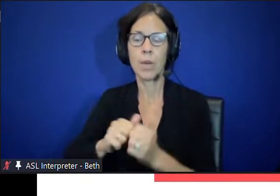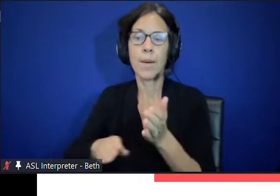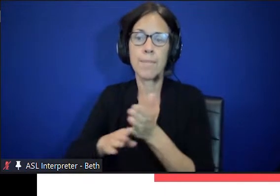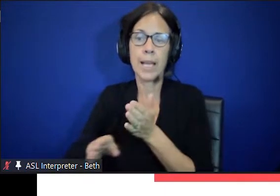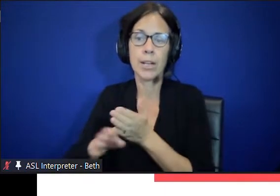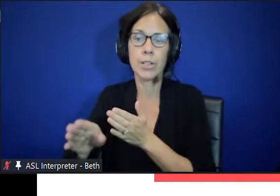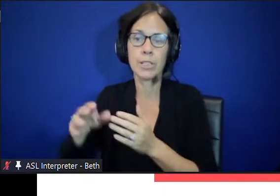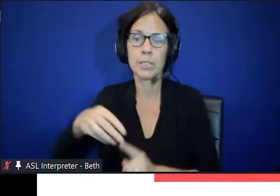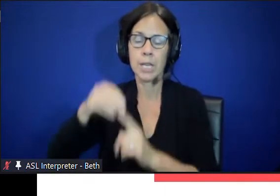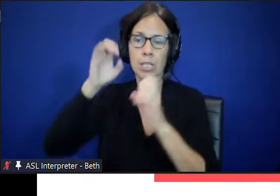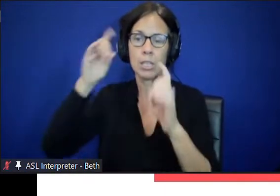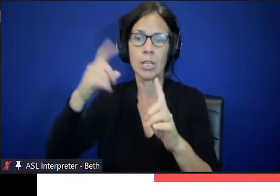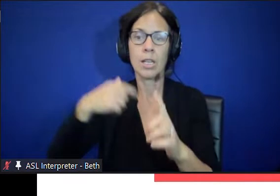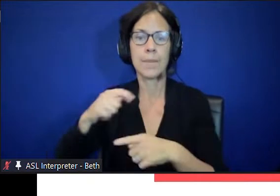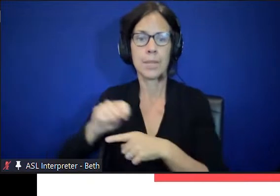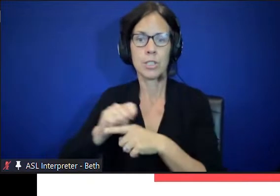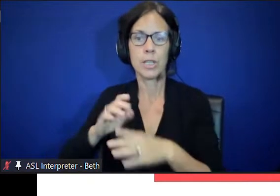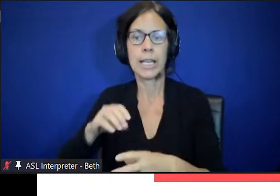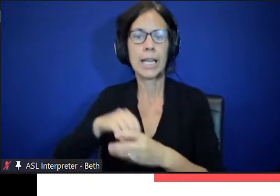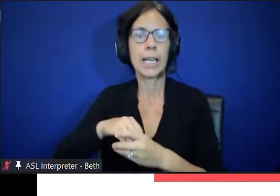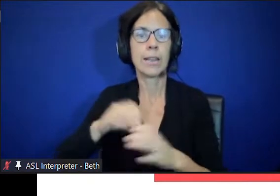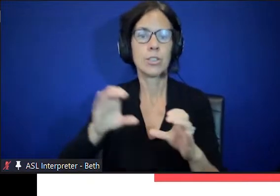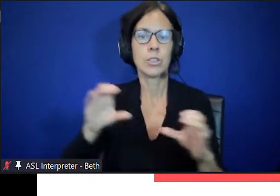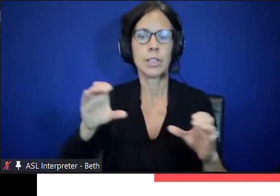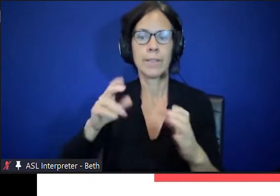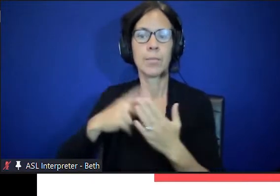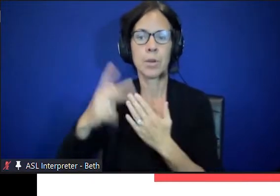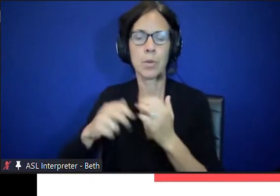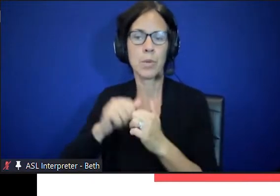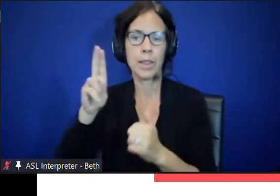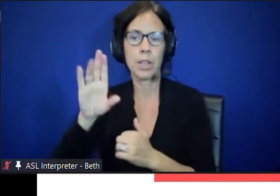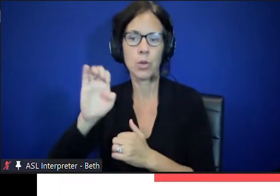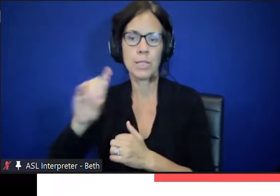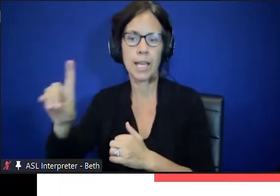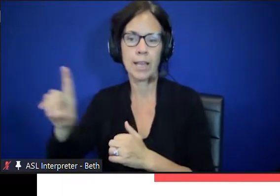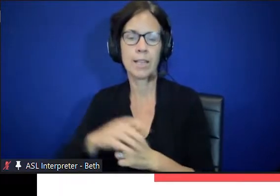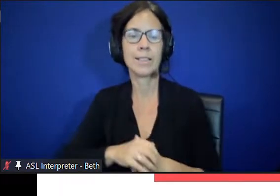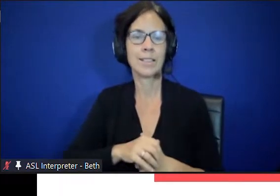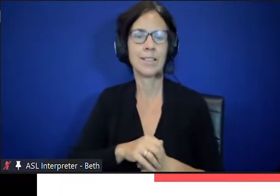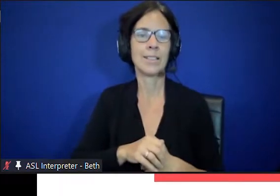And I'm currently a trainee in the certificate program with the USED.